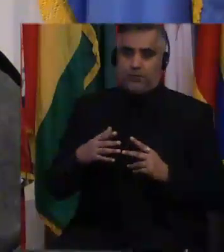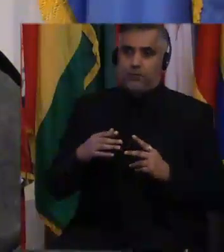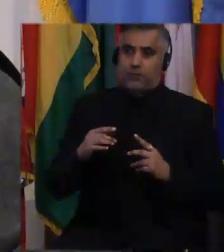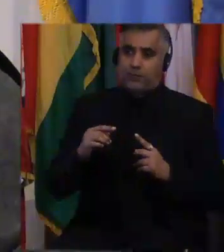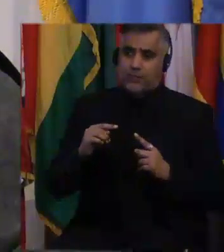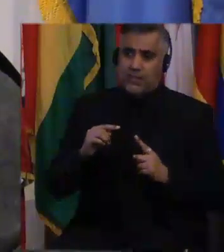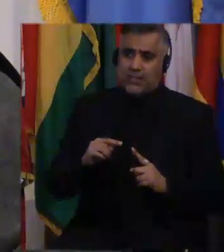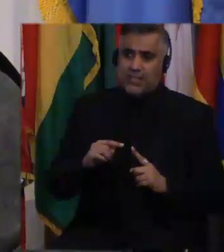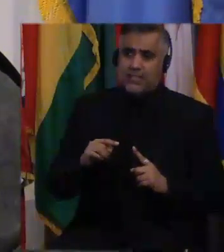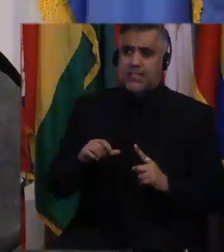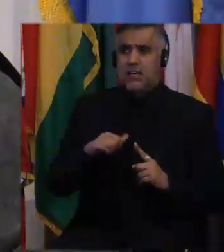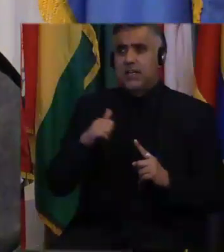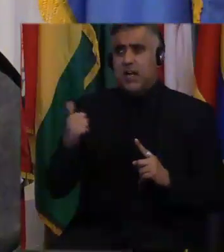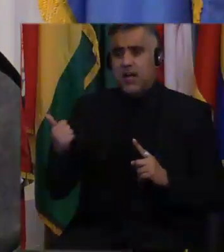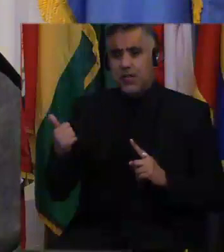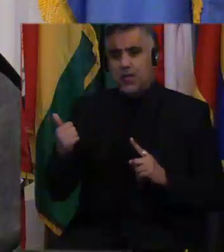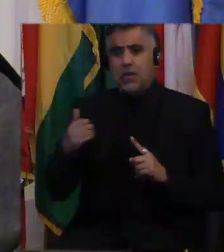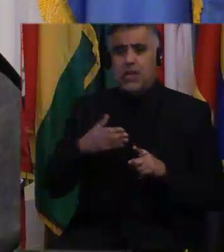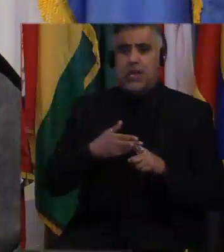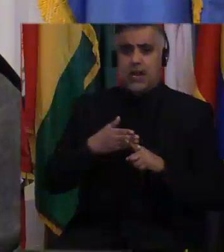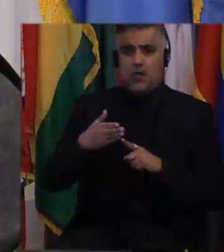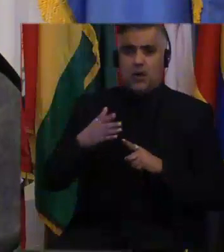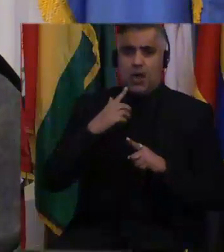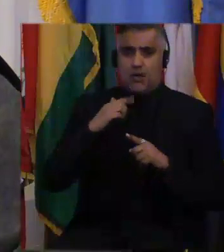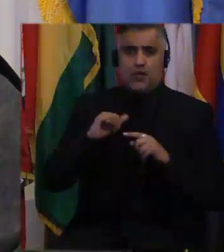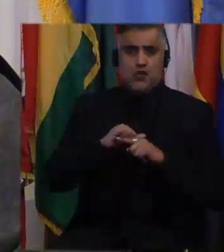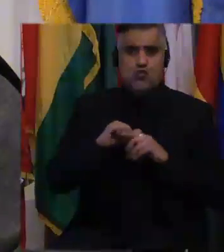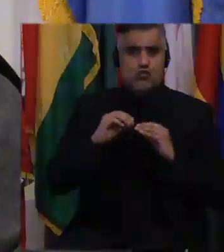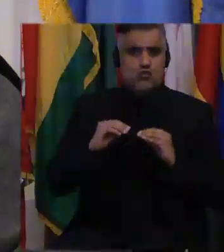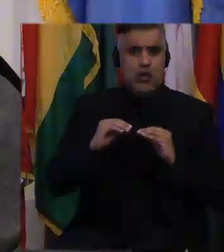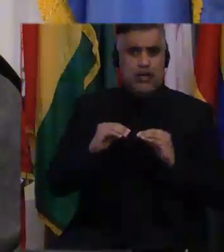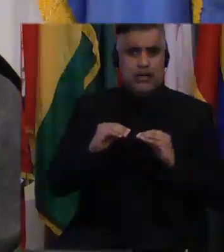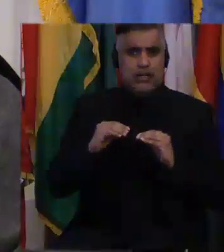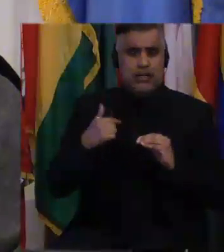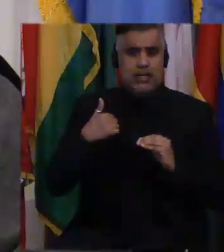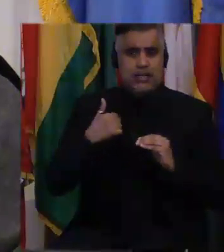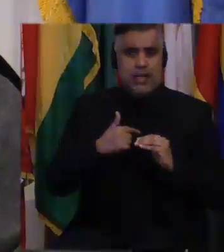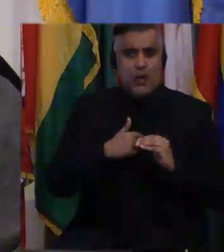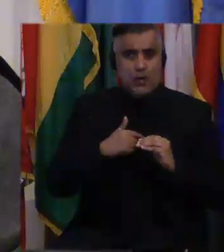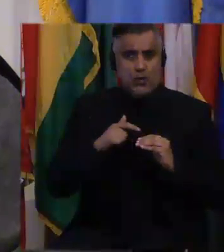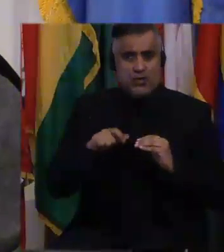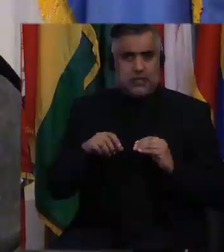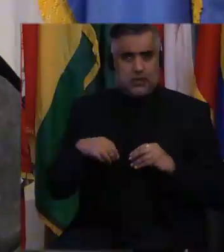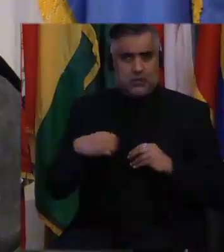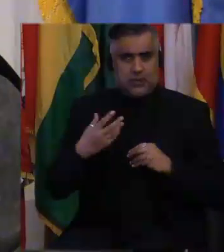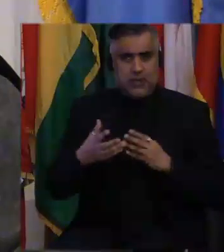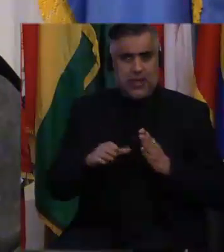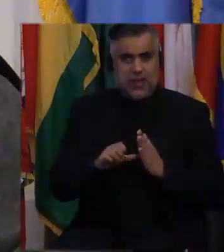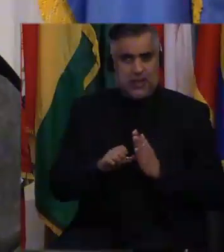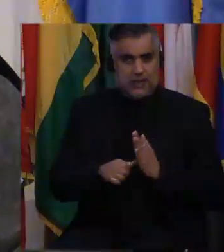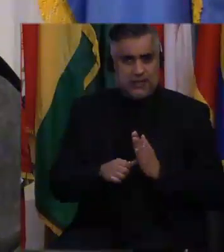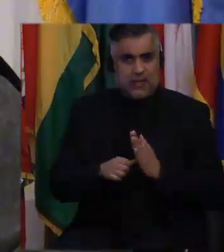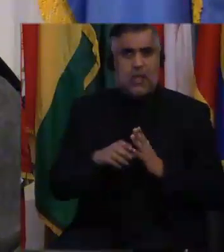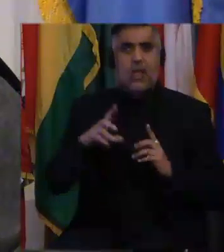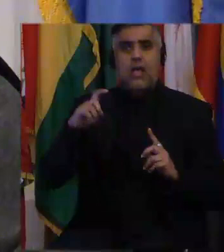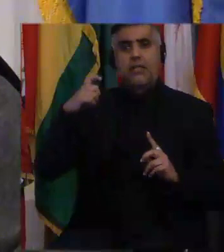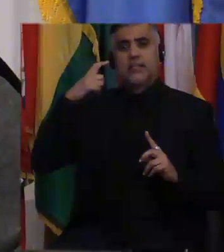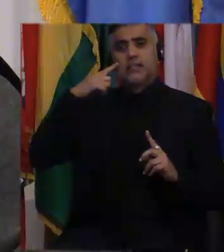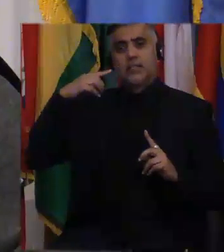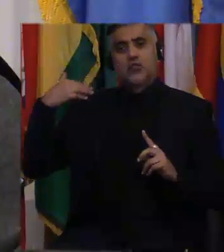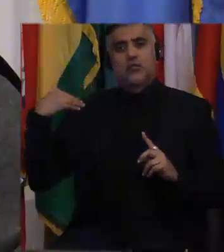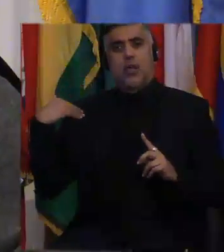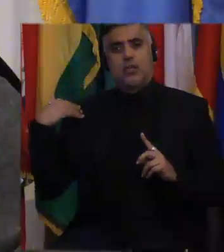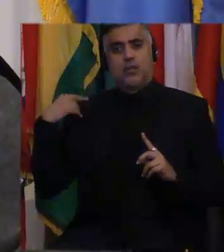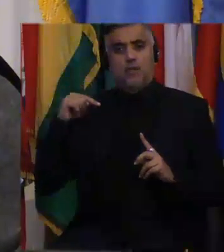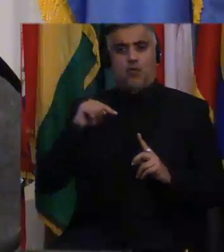Particularly, this is another area of training that needs to be emphasized, and the state's